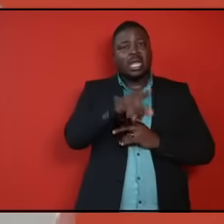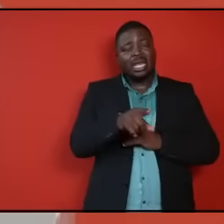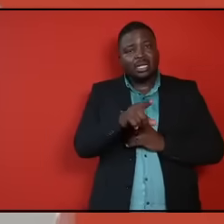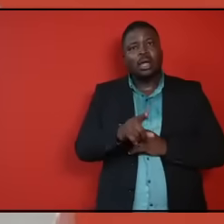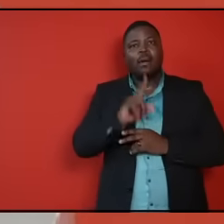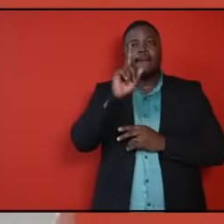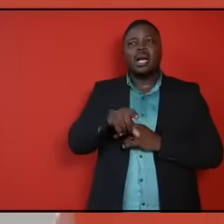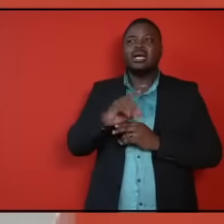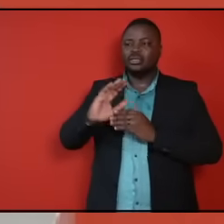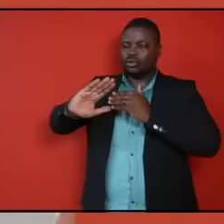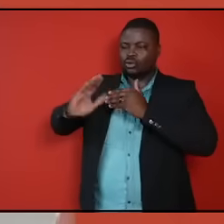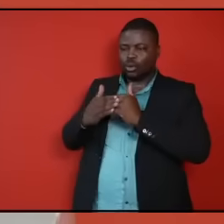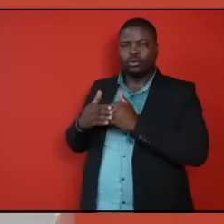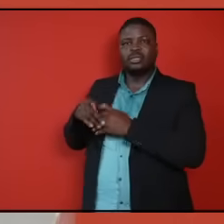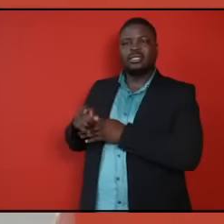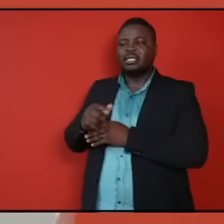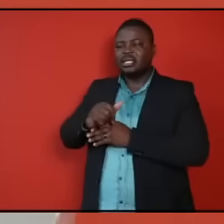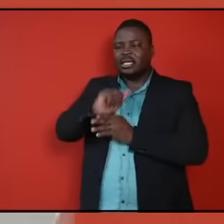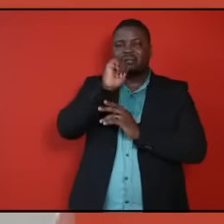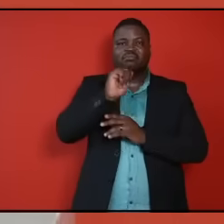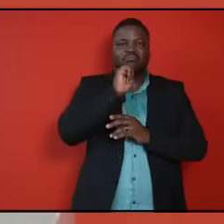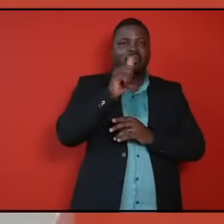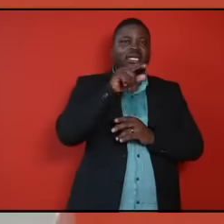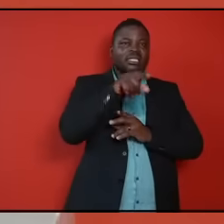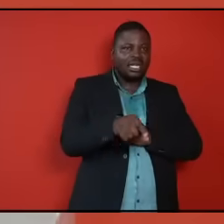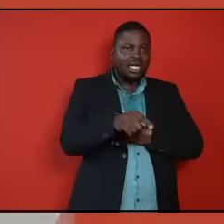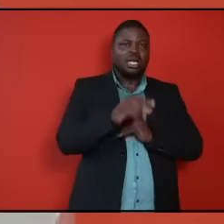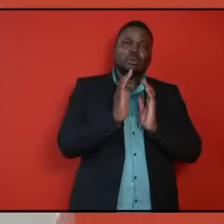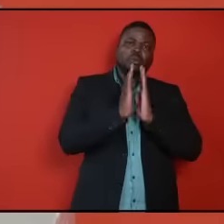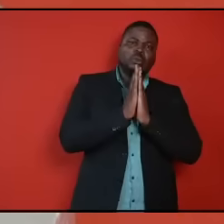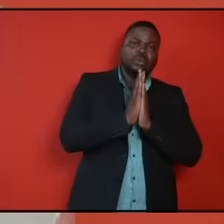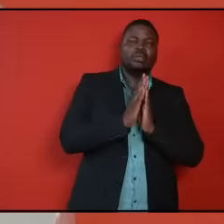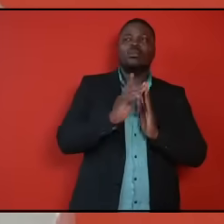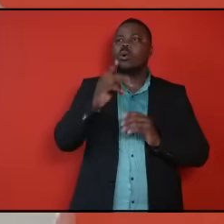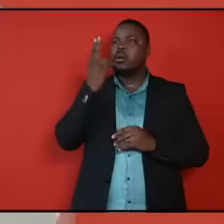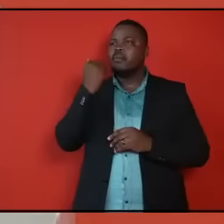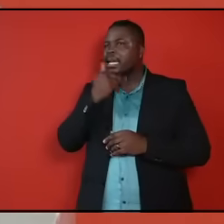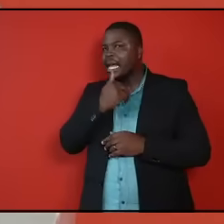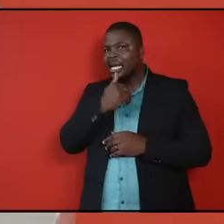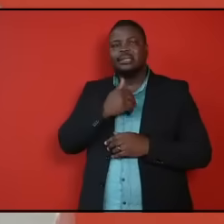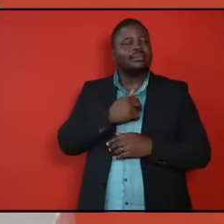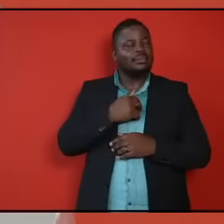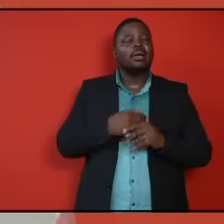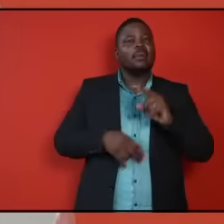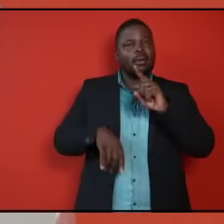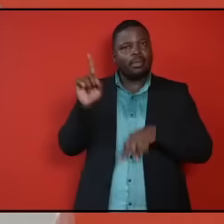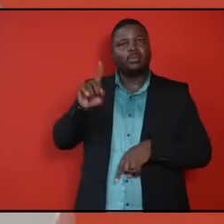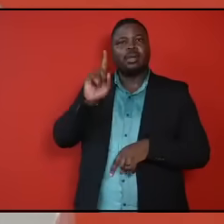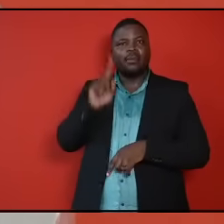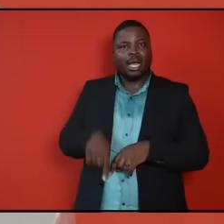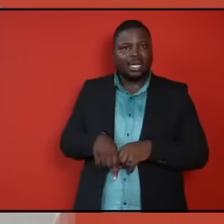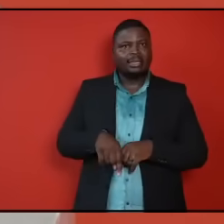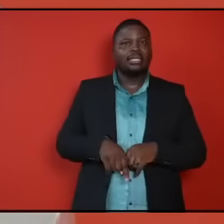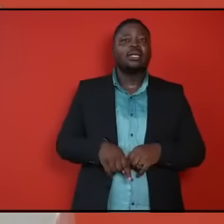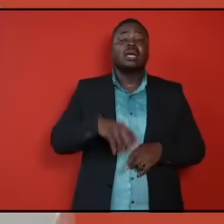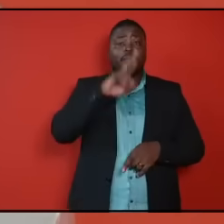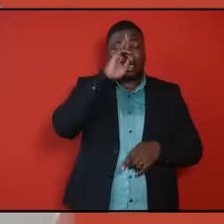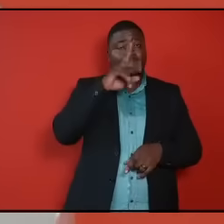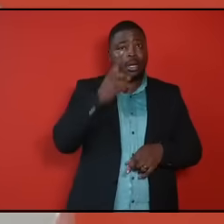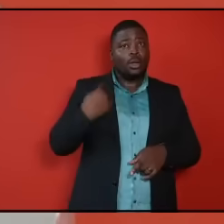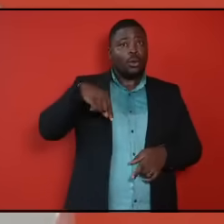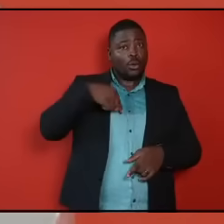Whether you are begging, whether you are being nice, whether you do anything, the fact that you have taken Israel to